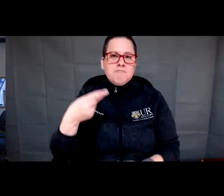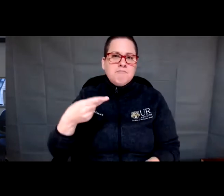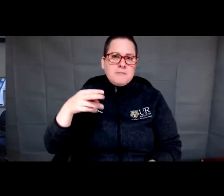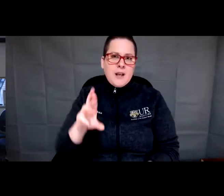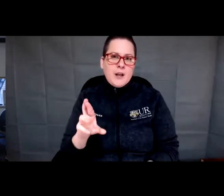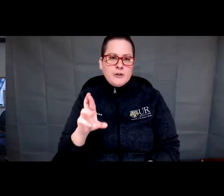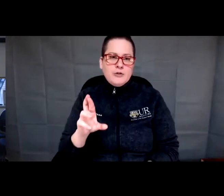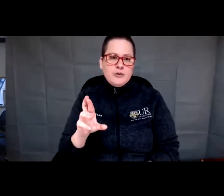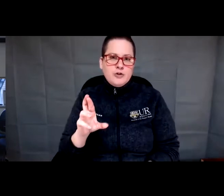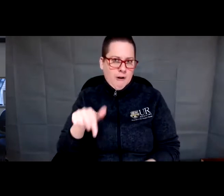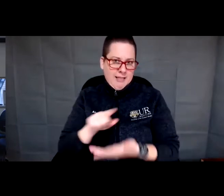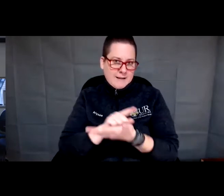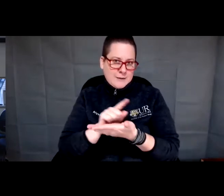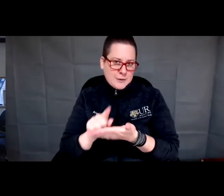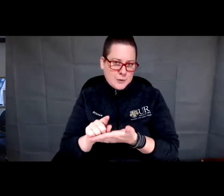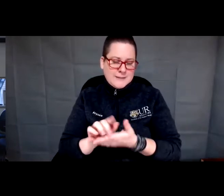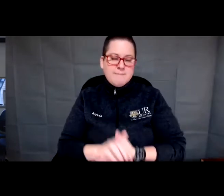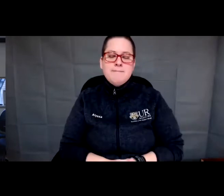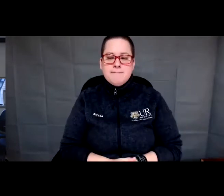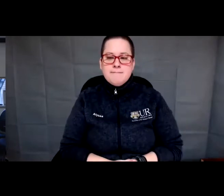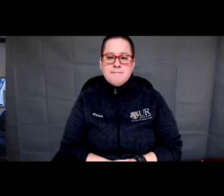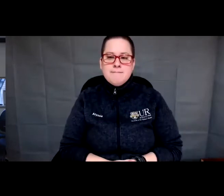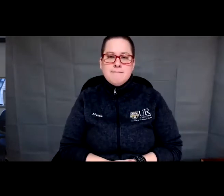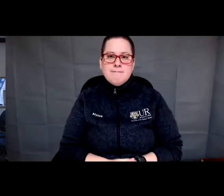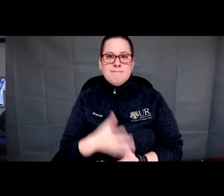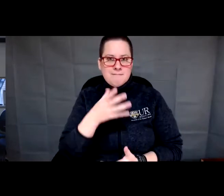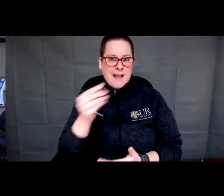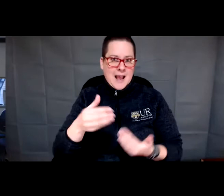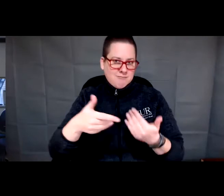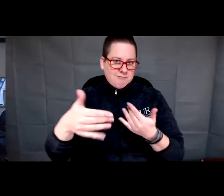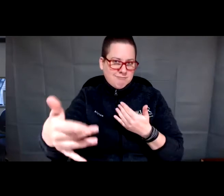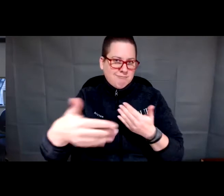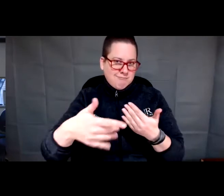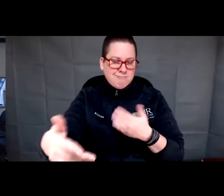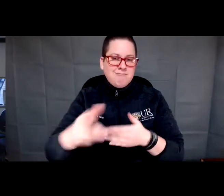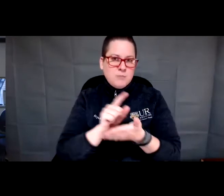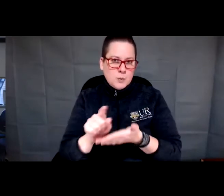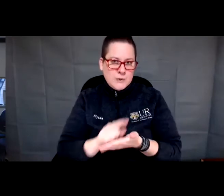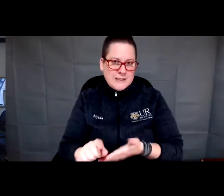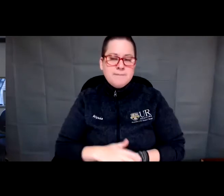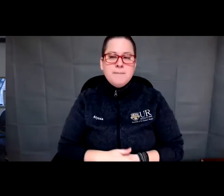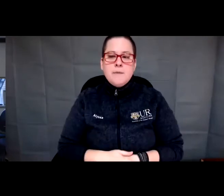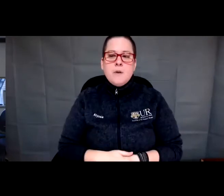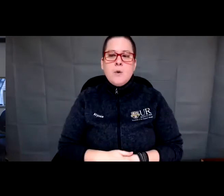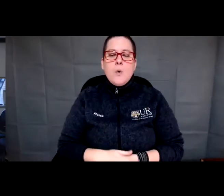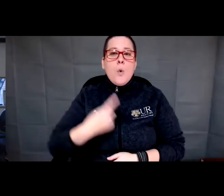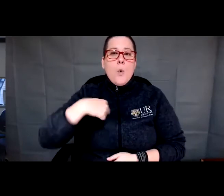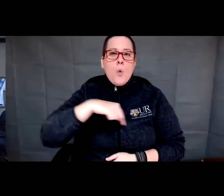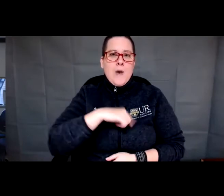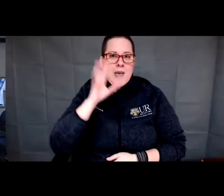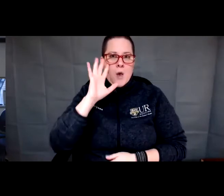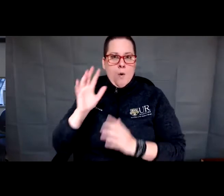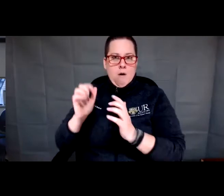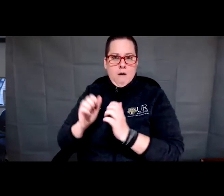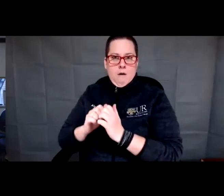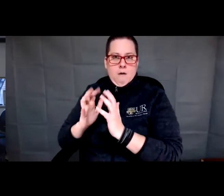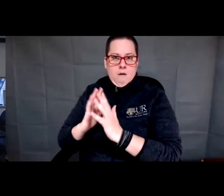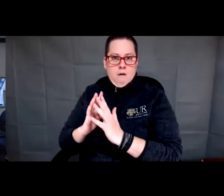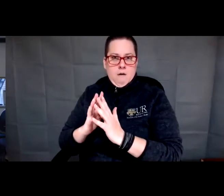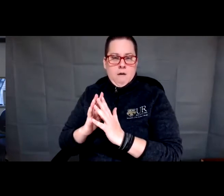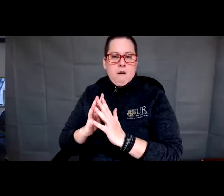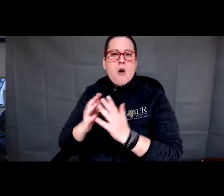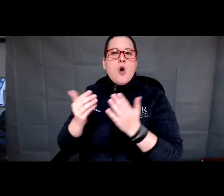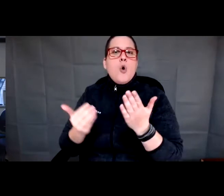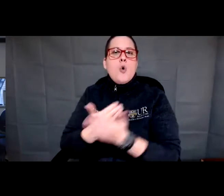HR this week and in the weeks to come. We are launching this week. We have a new sick